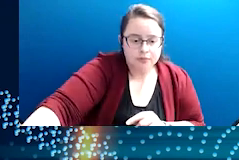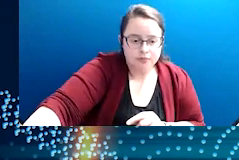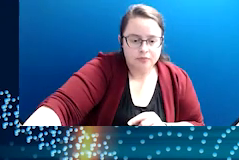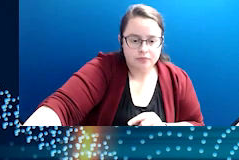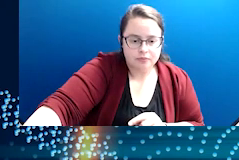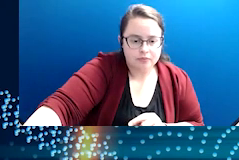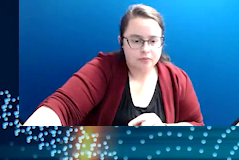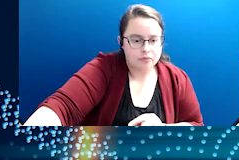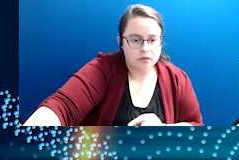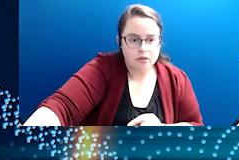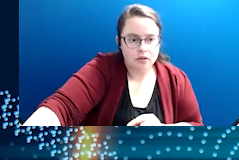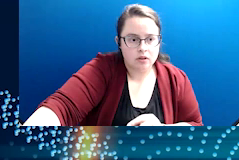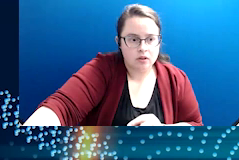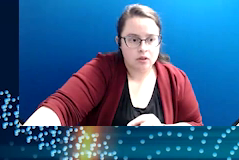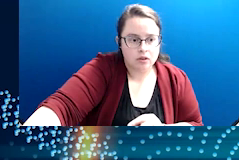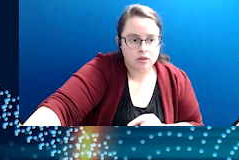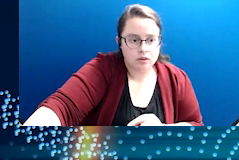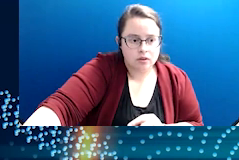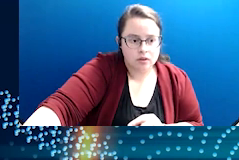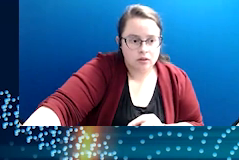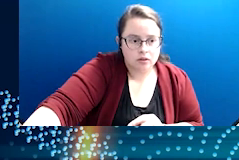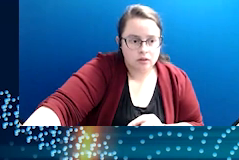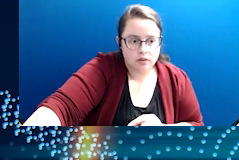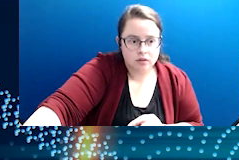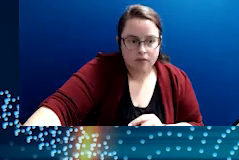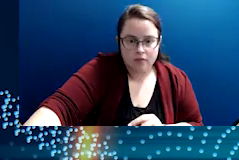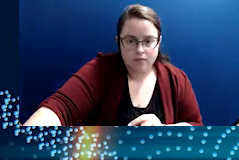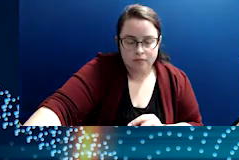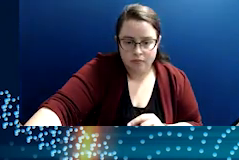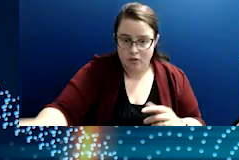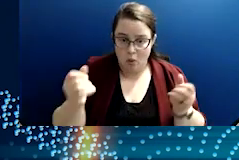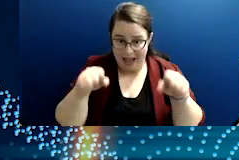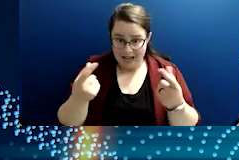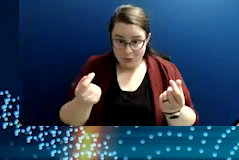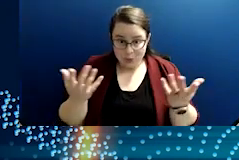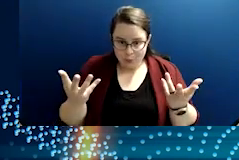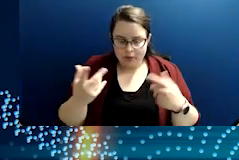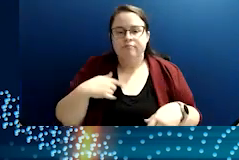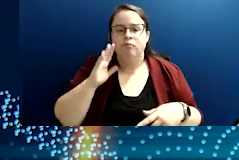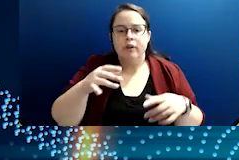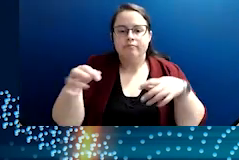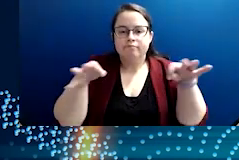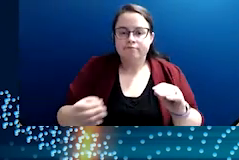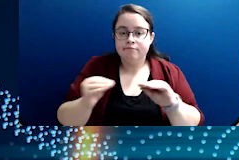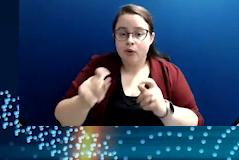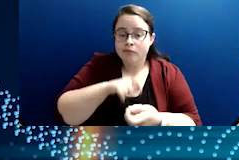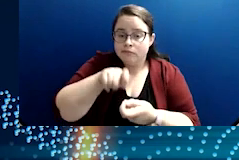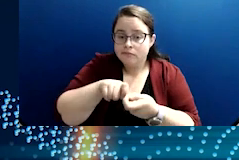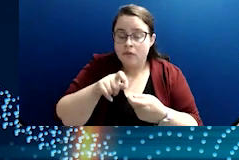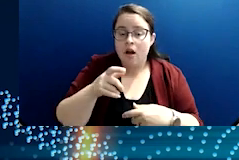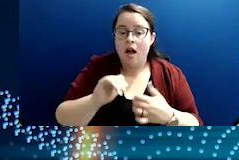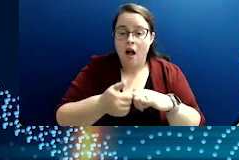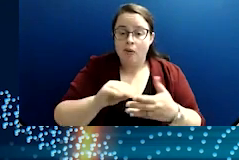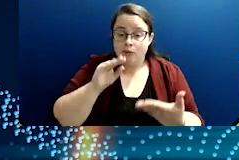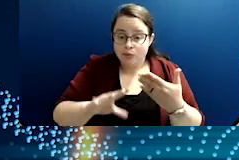So, what can it do? Now we're going to talk about more specifically exactly how students can